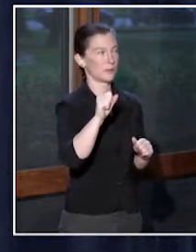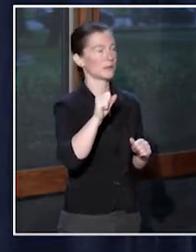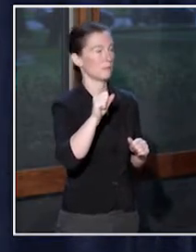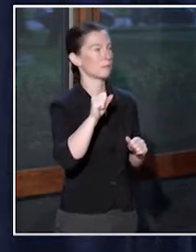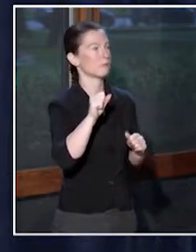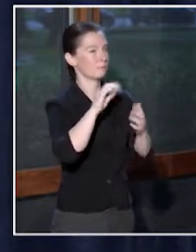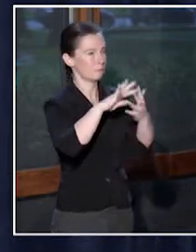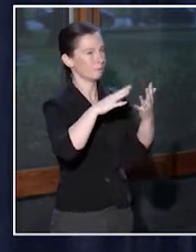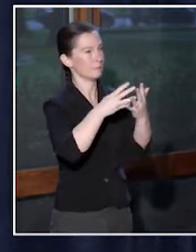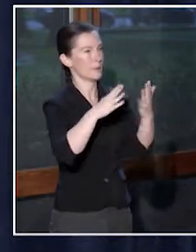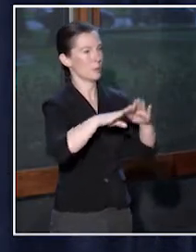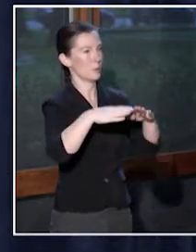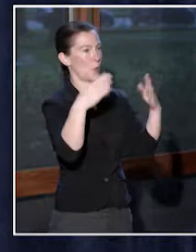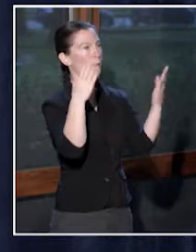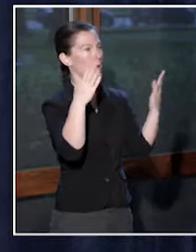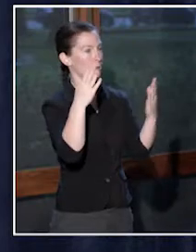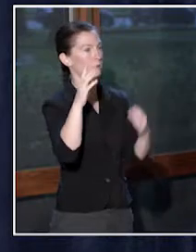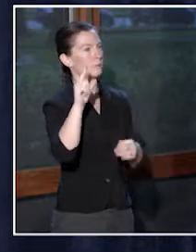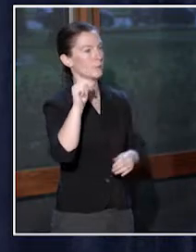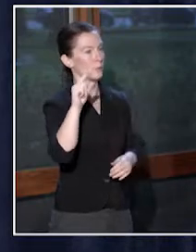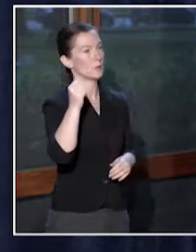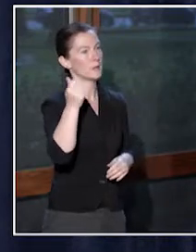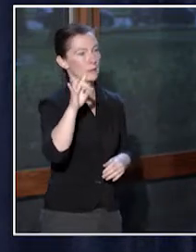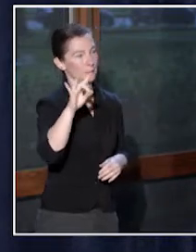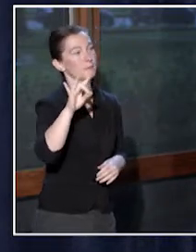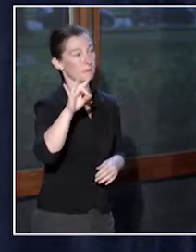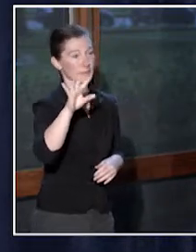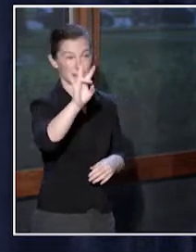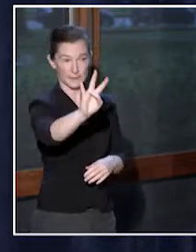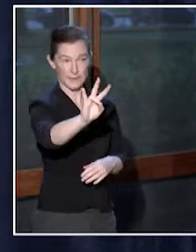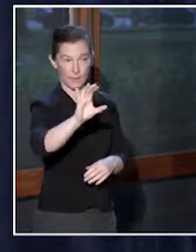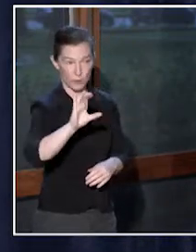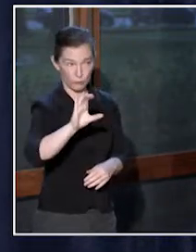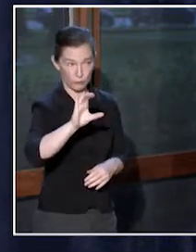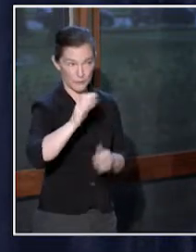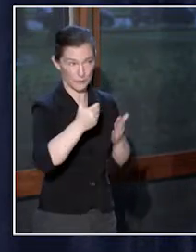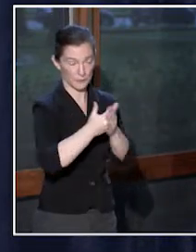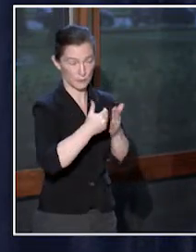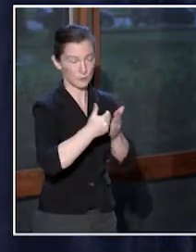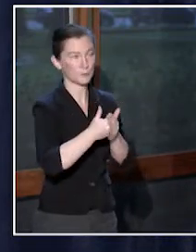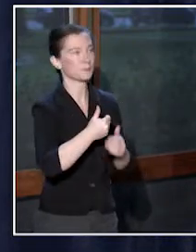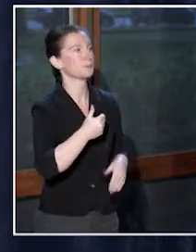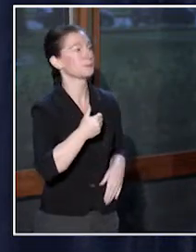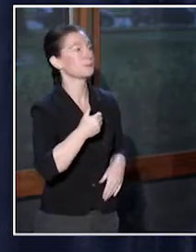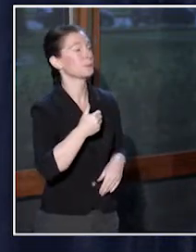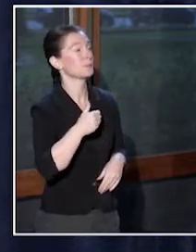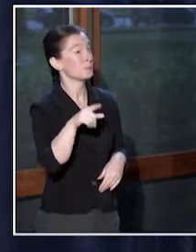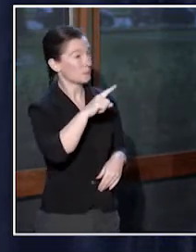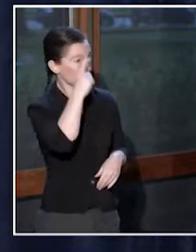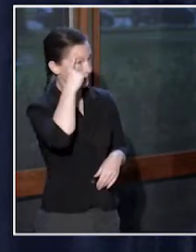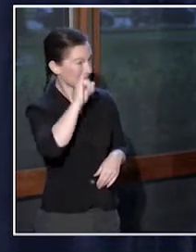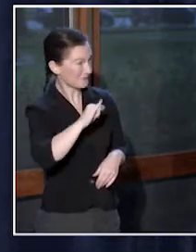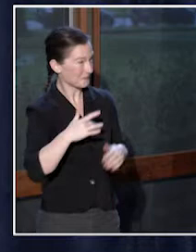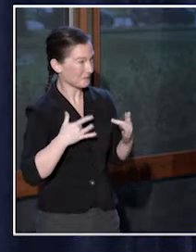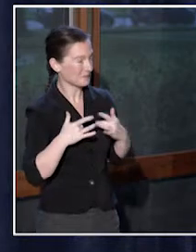2018, 700. But if you think that's exciting, guess what? In 2019,